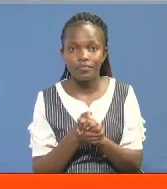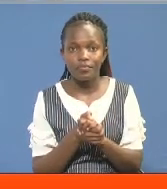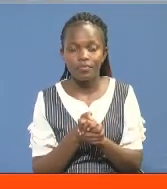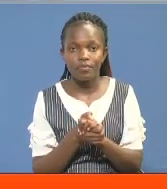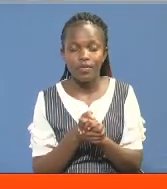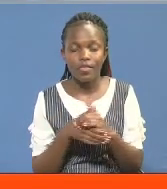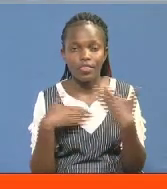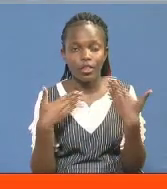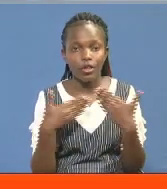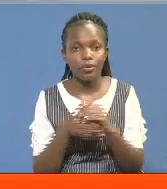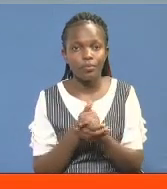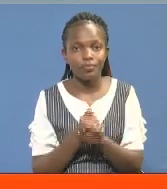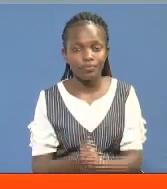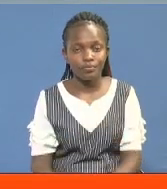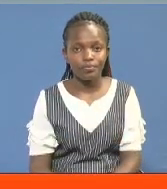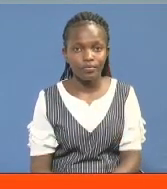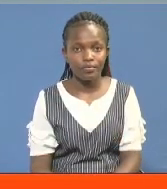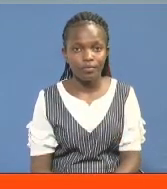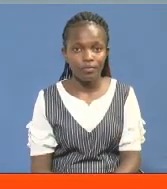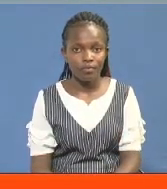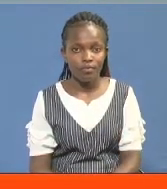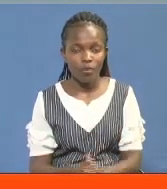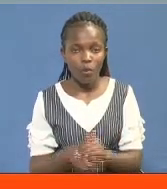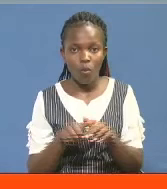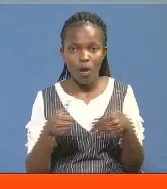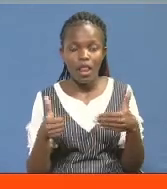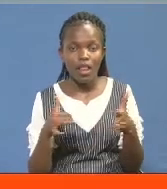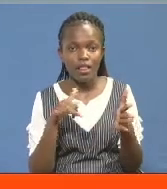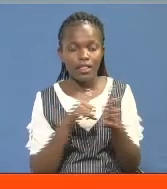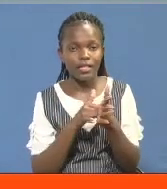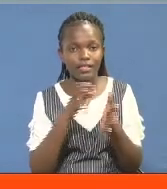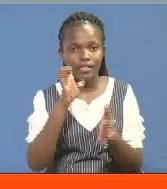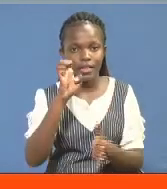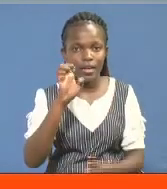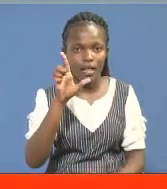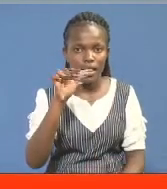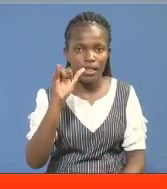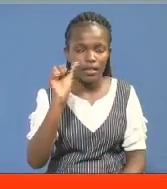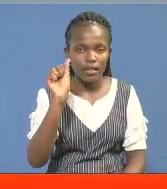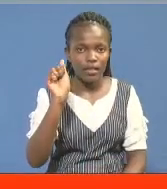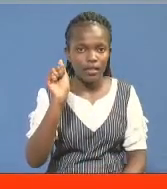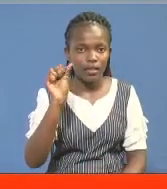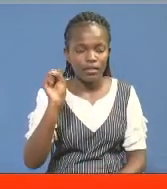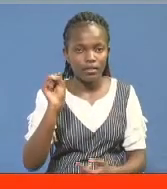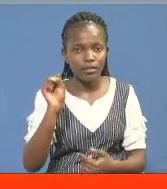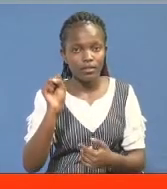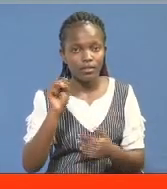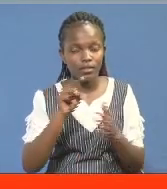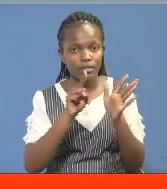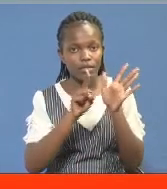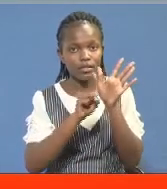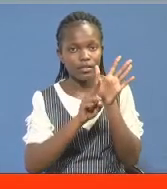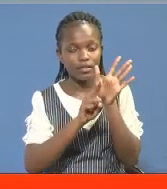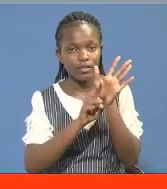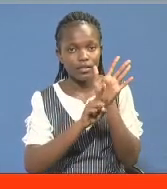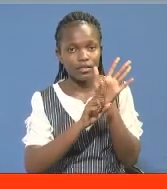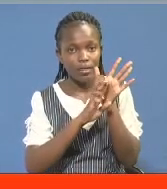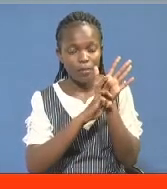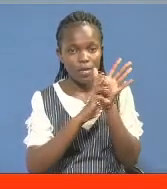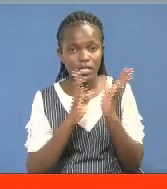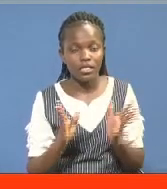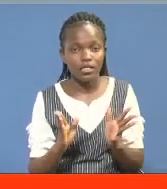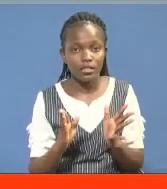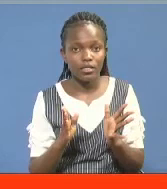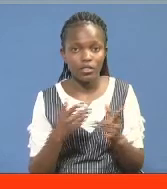Thank you so much, Irene. All right, that has been Mr. Elias Mutuma. He is an advocate and also a governance expert, talking to